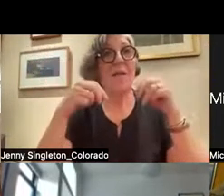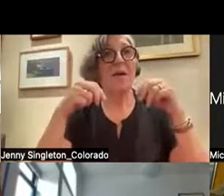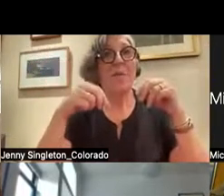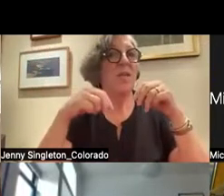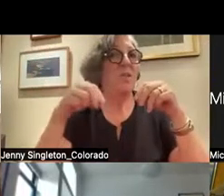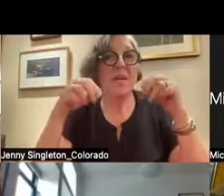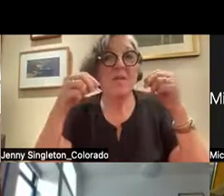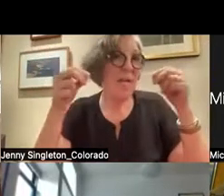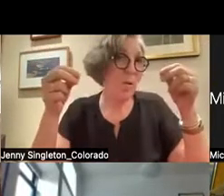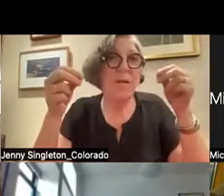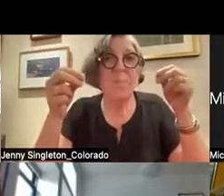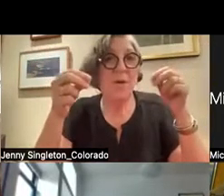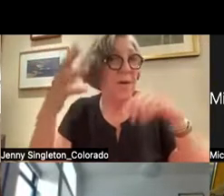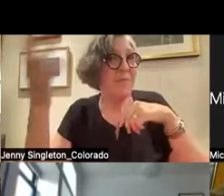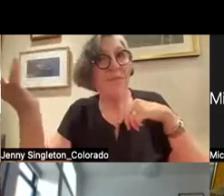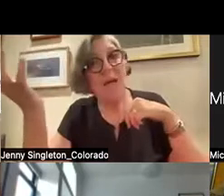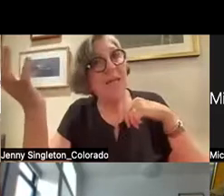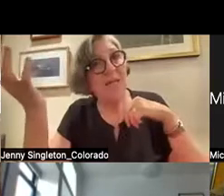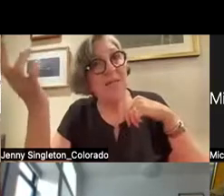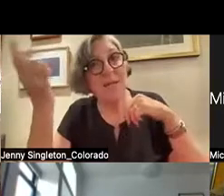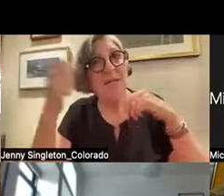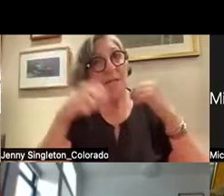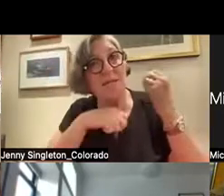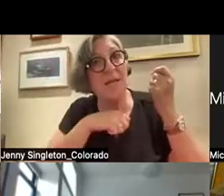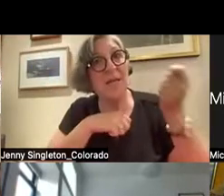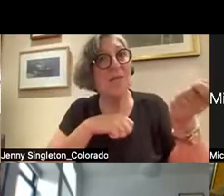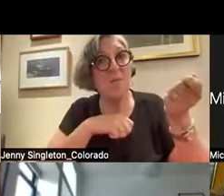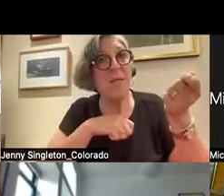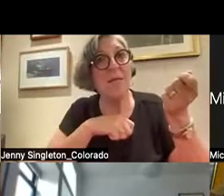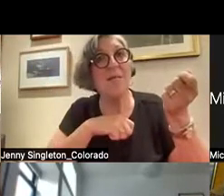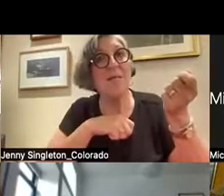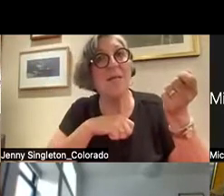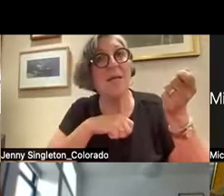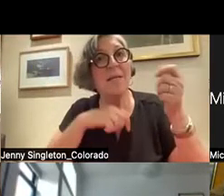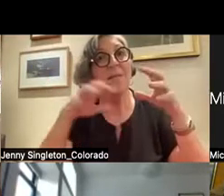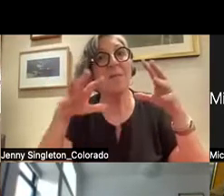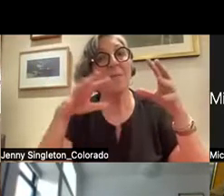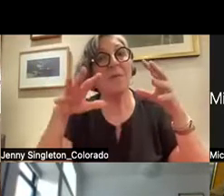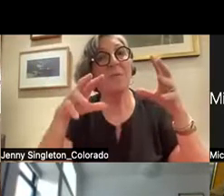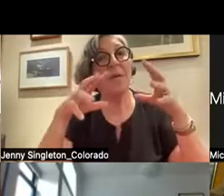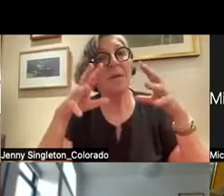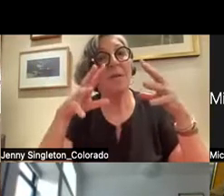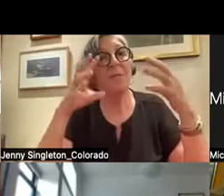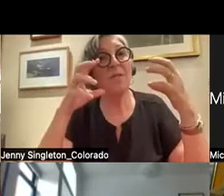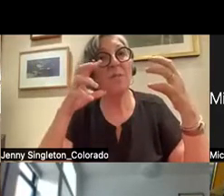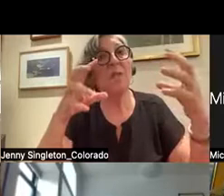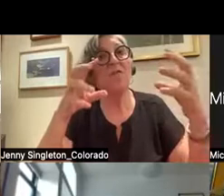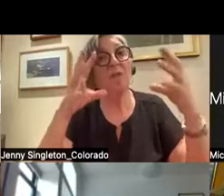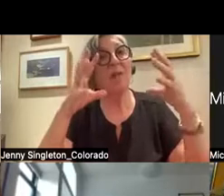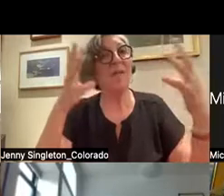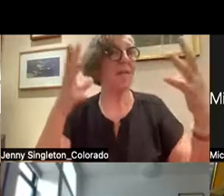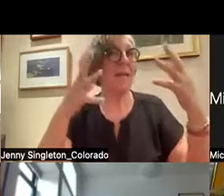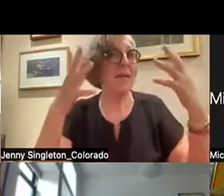societies, we don't have an equal number of signing societies and speaking societies. So we,